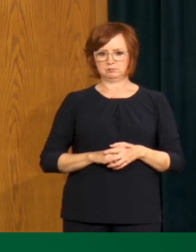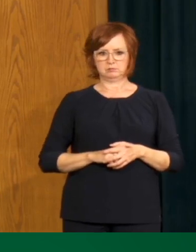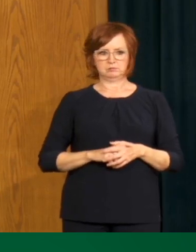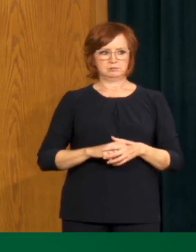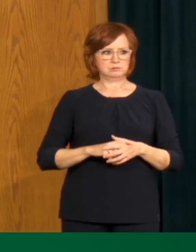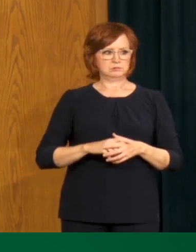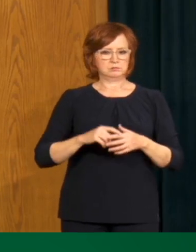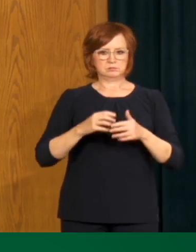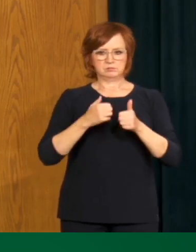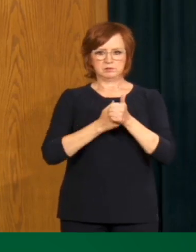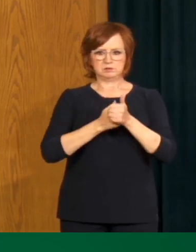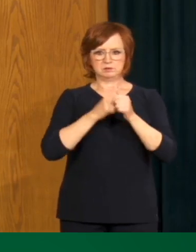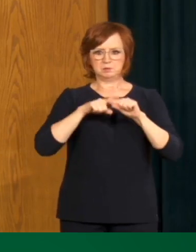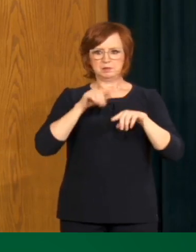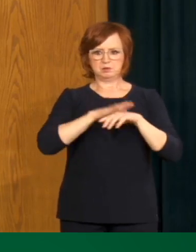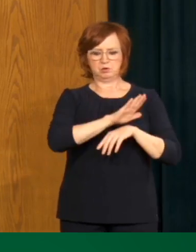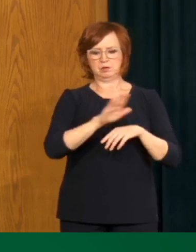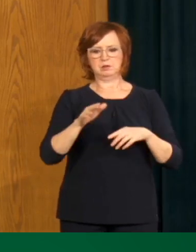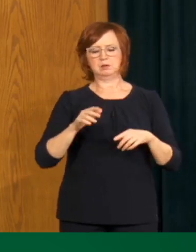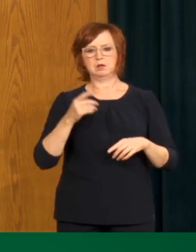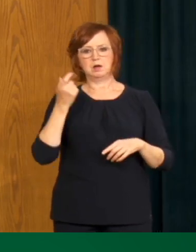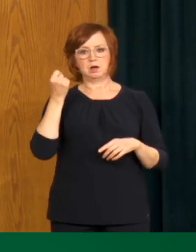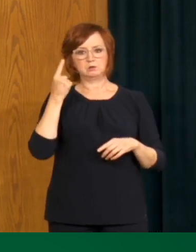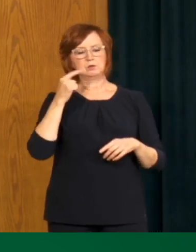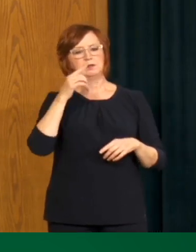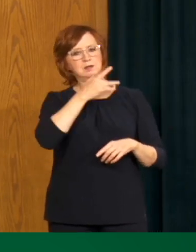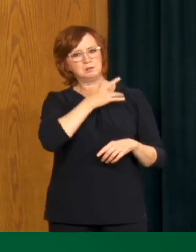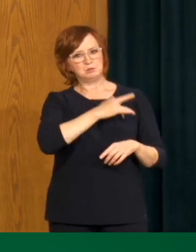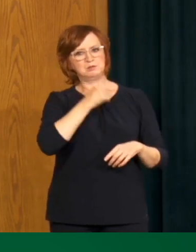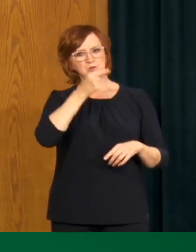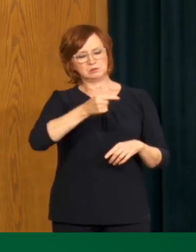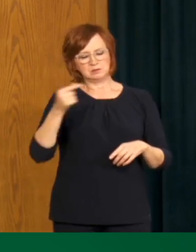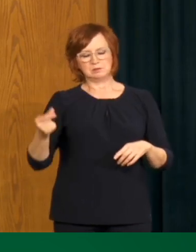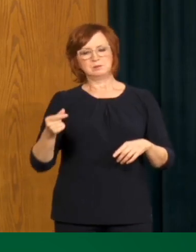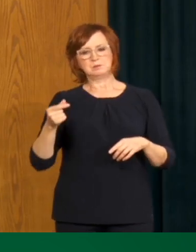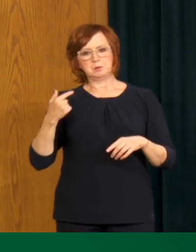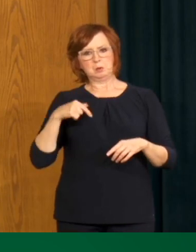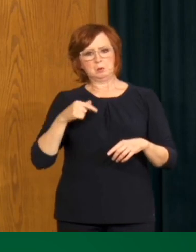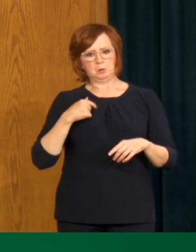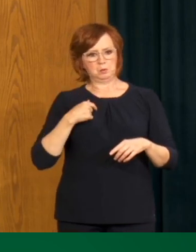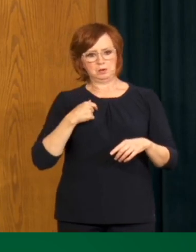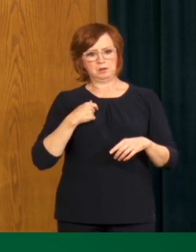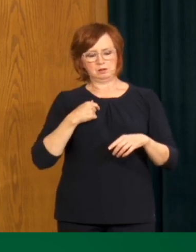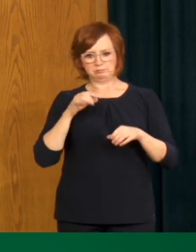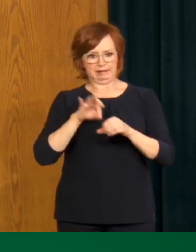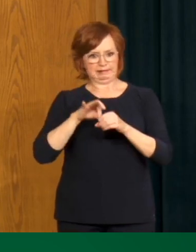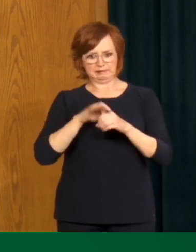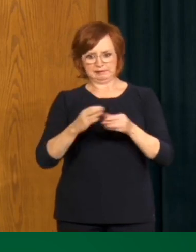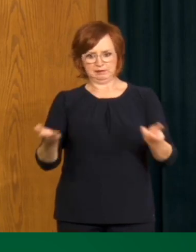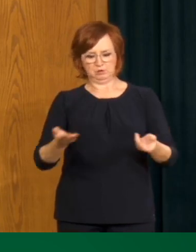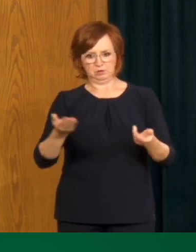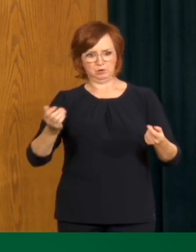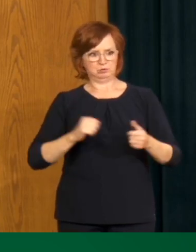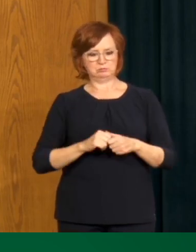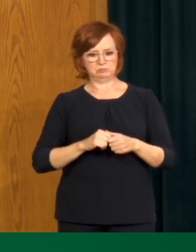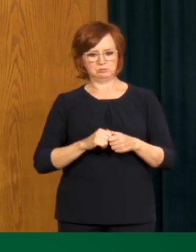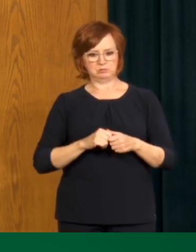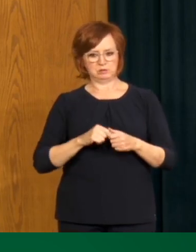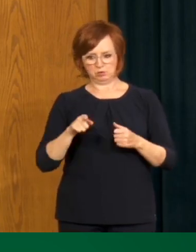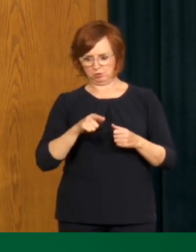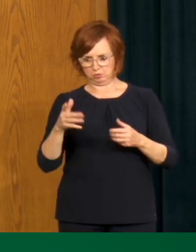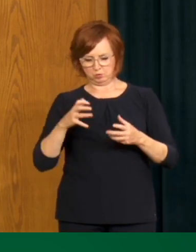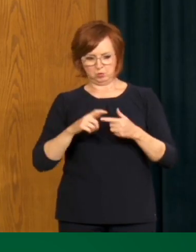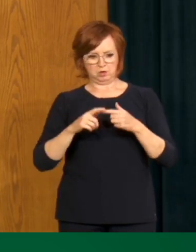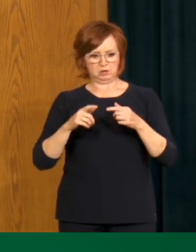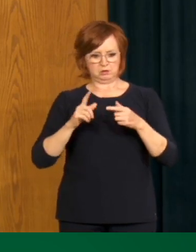well. So we've chosen to represent the law-abiding firearm owners here in the province, since they do not have